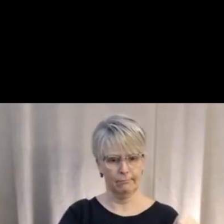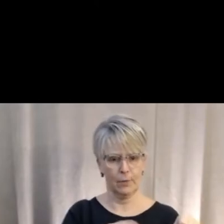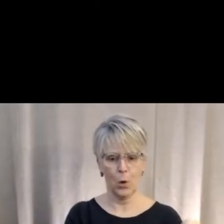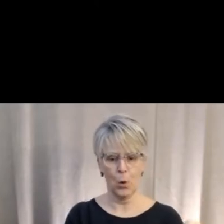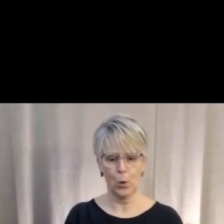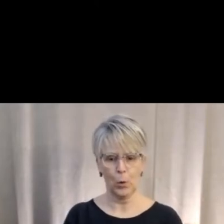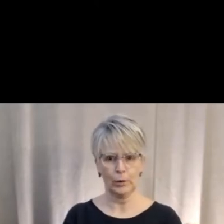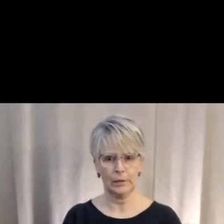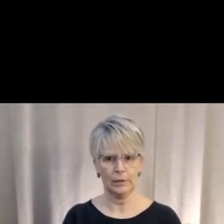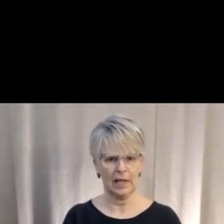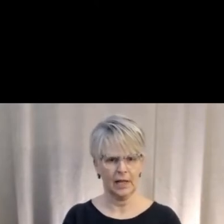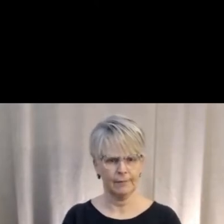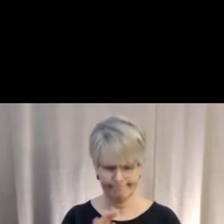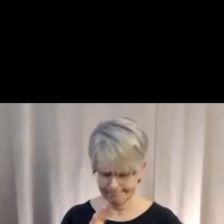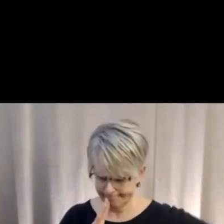Oops.